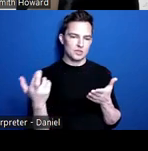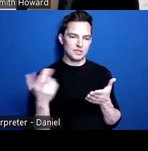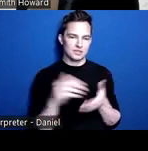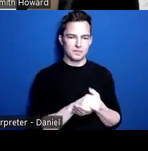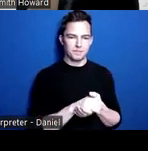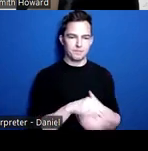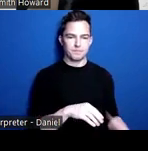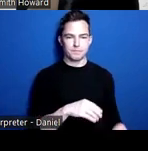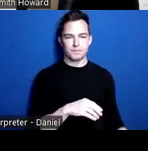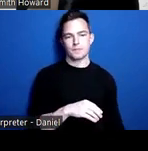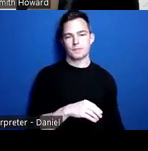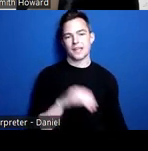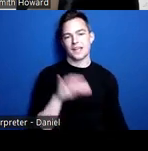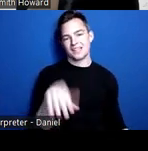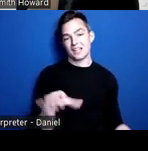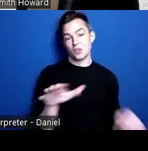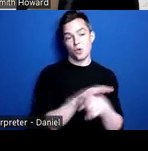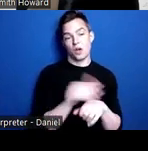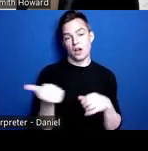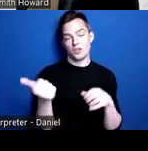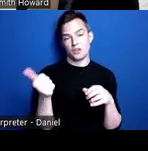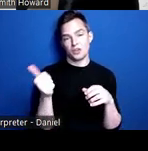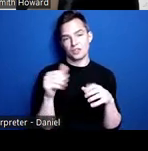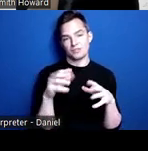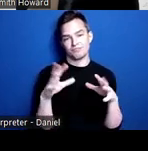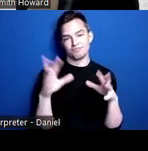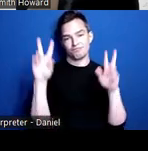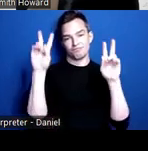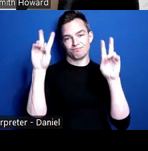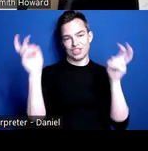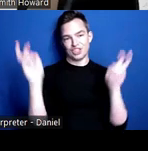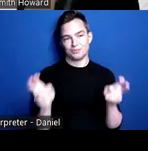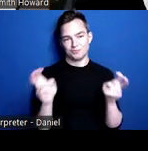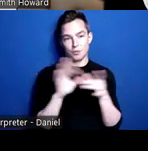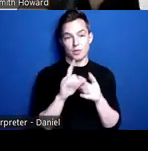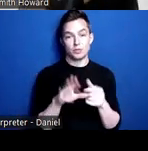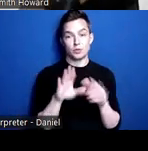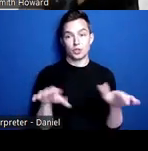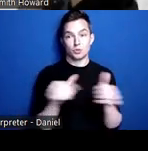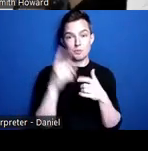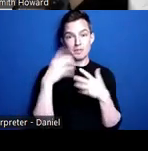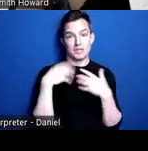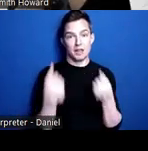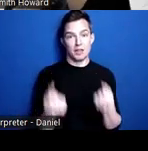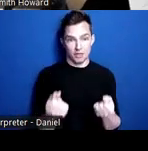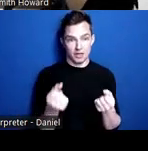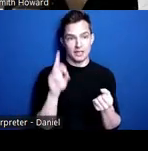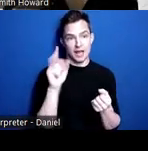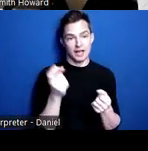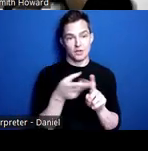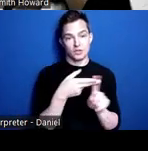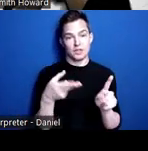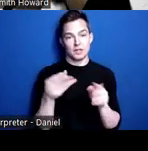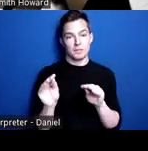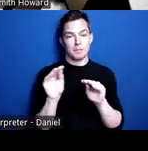and that's a whole nother ball of wax in terms of children with mental health diagnoses being